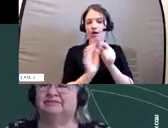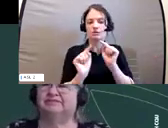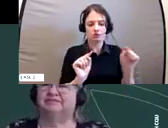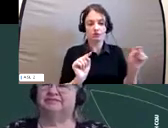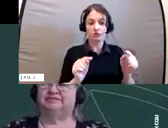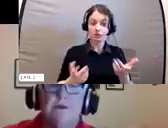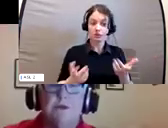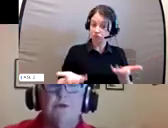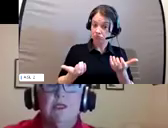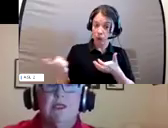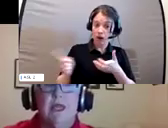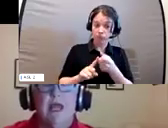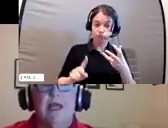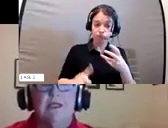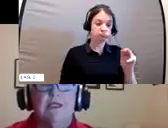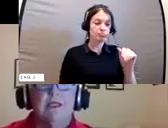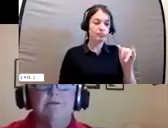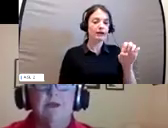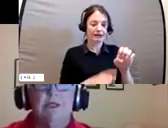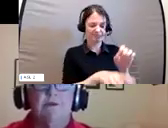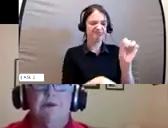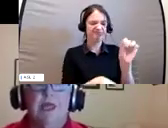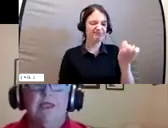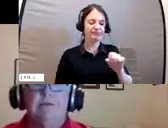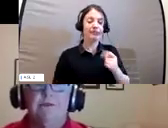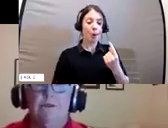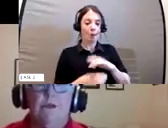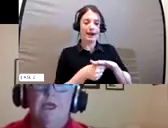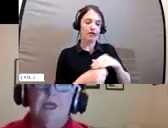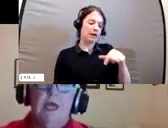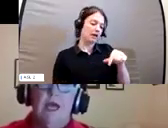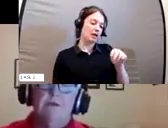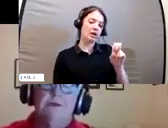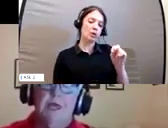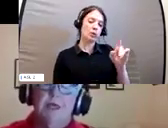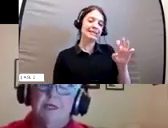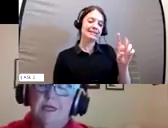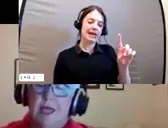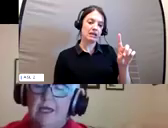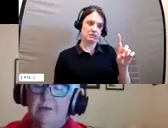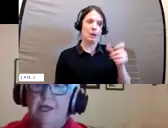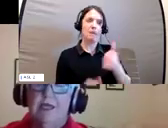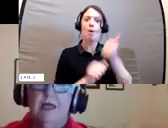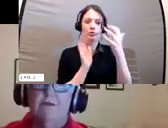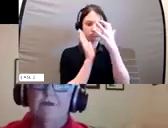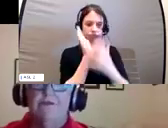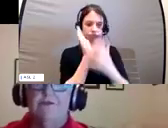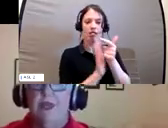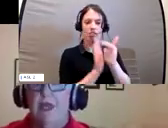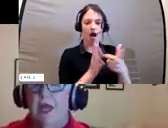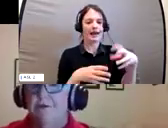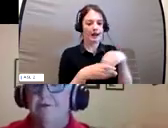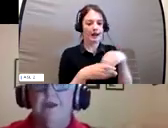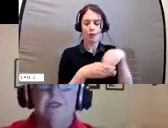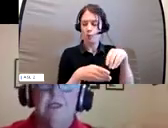bit about that? Yeah, Queensland has the most comprehensive law. There has been a